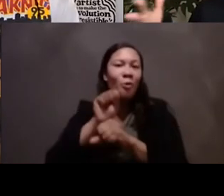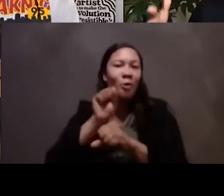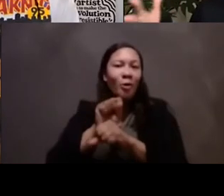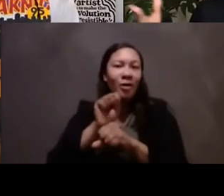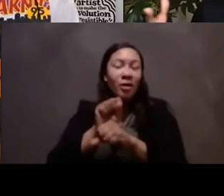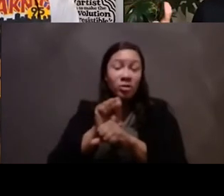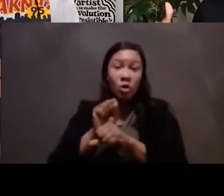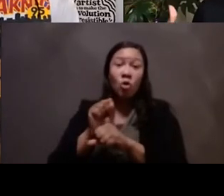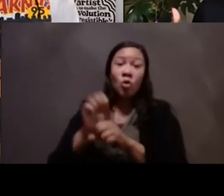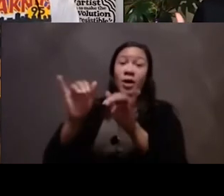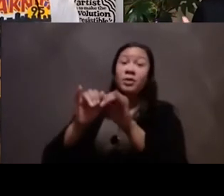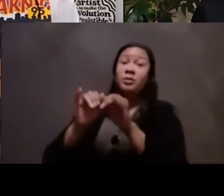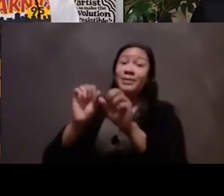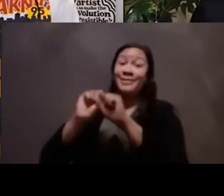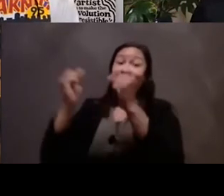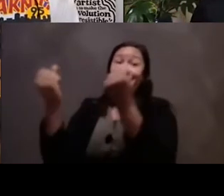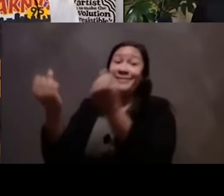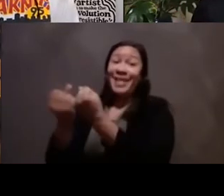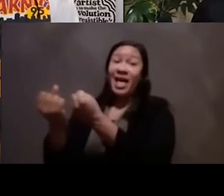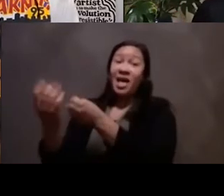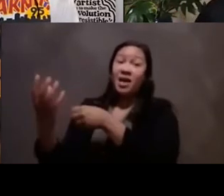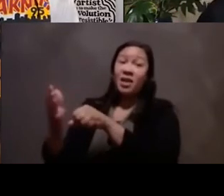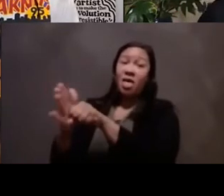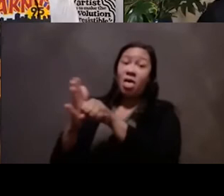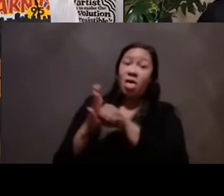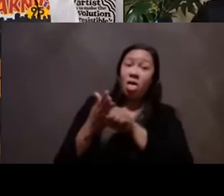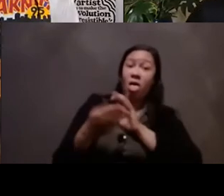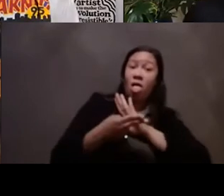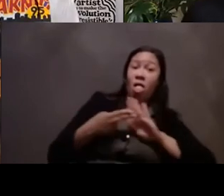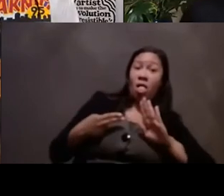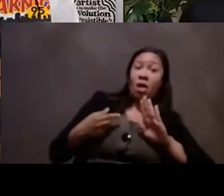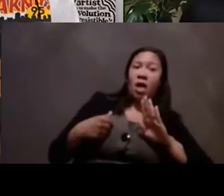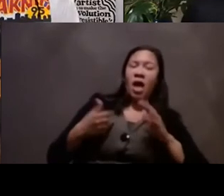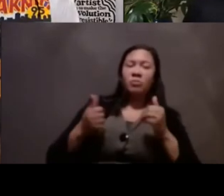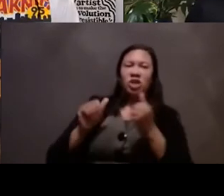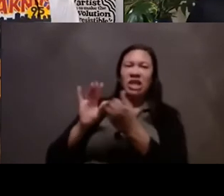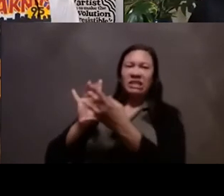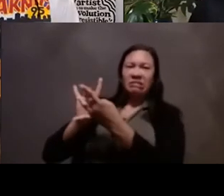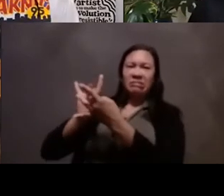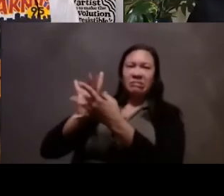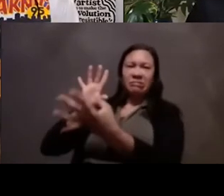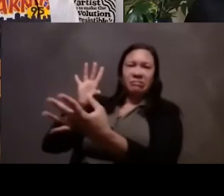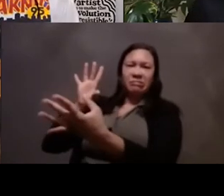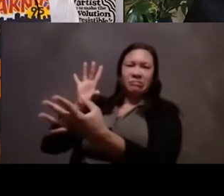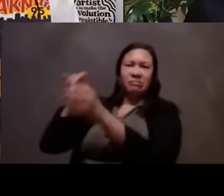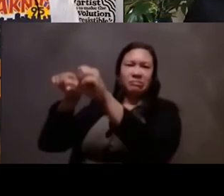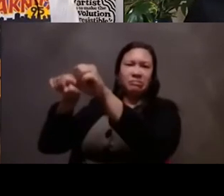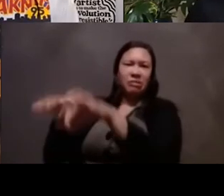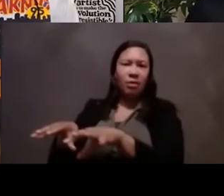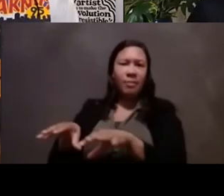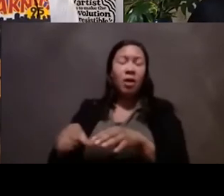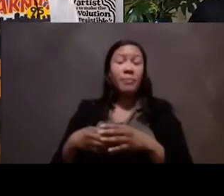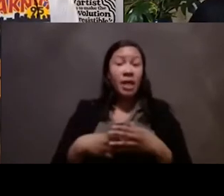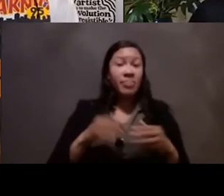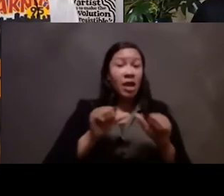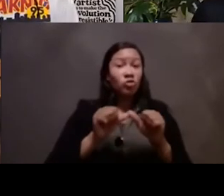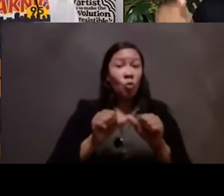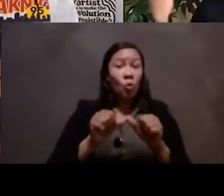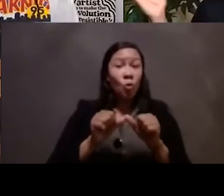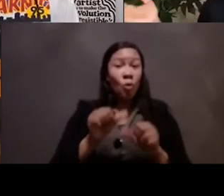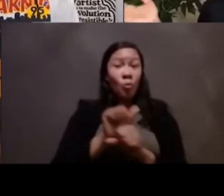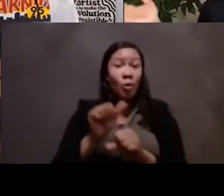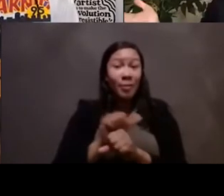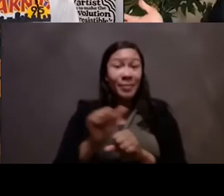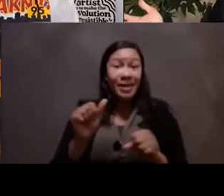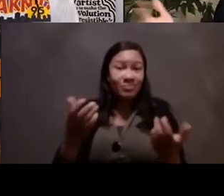society's like trappings. And I mean, that's ongoing work, right? Like it's like you drop some of them. Clearly I've